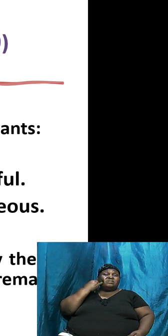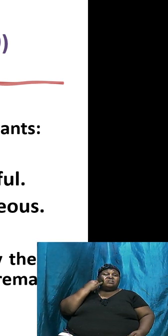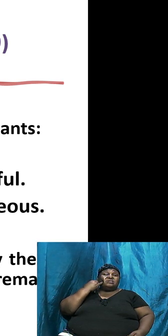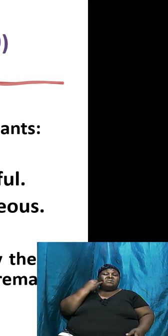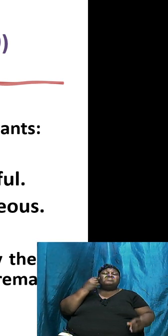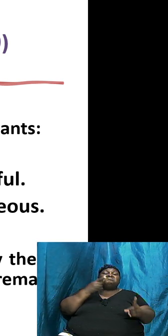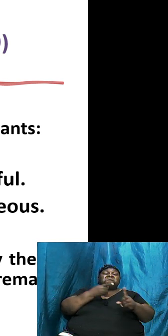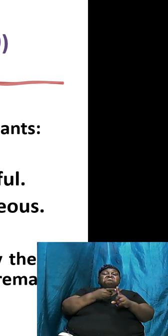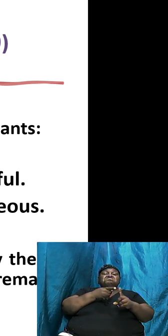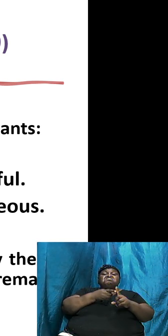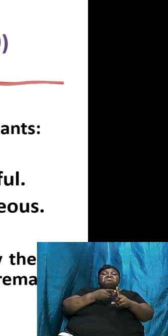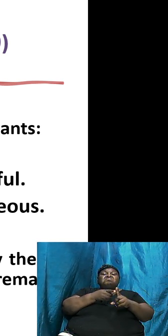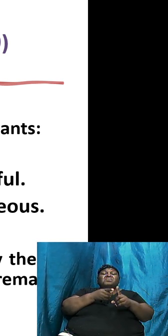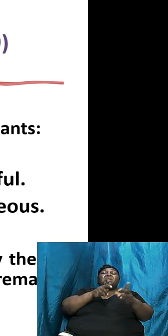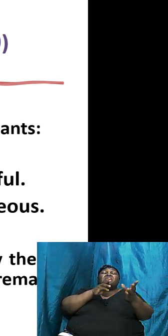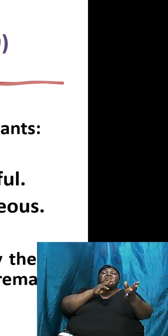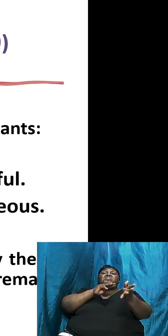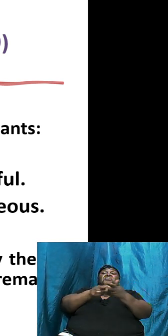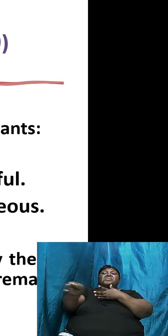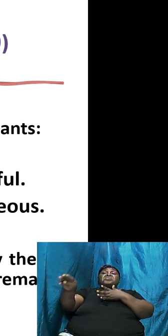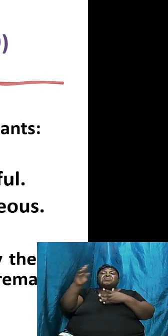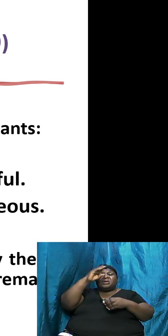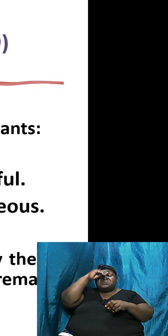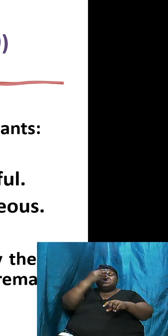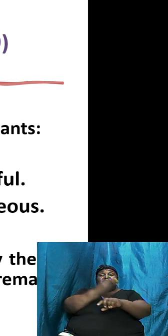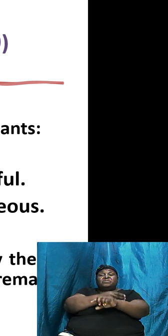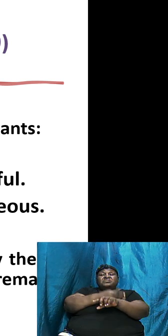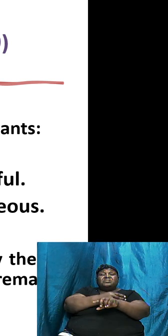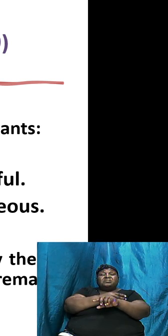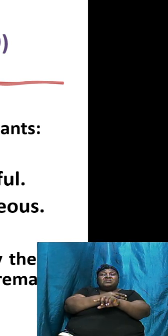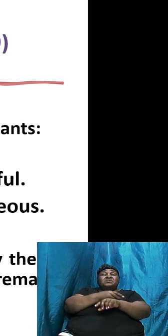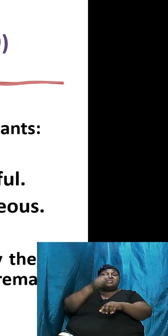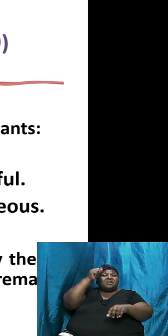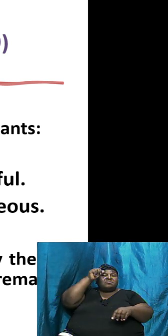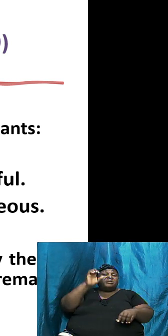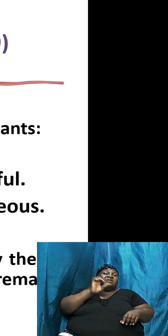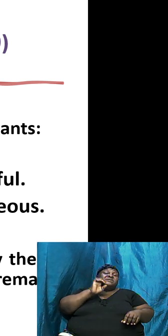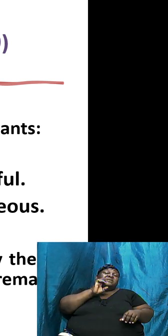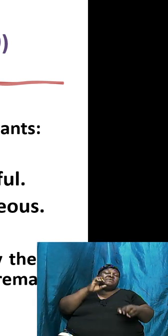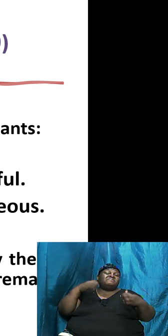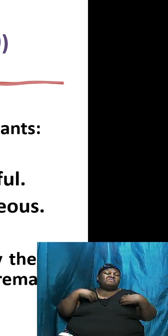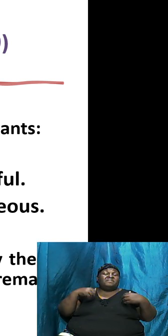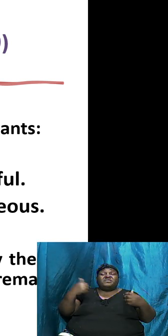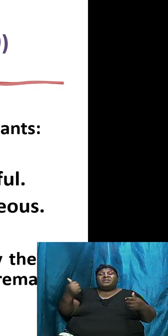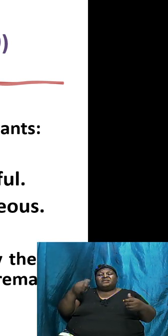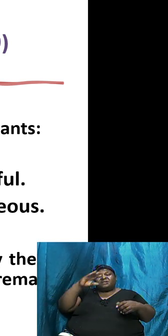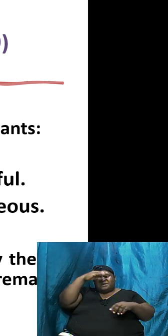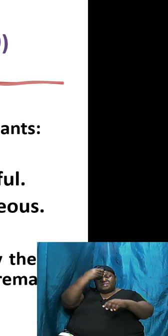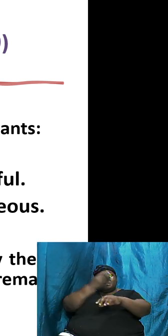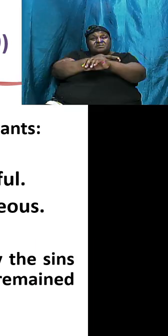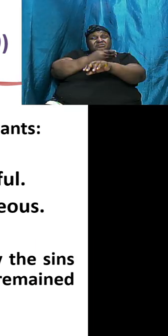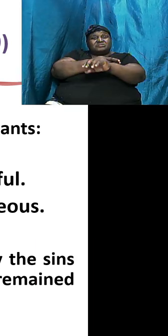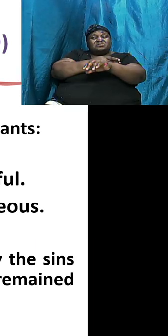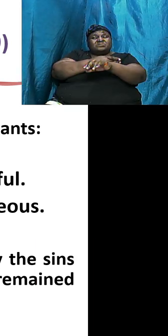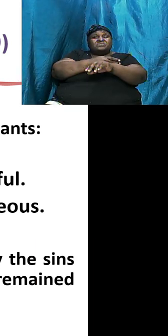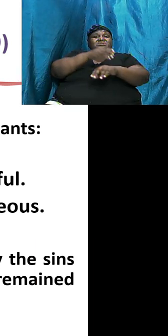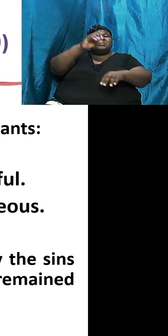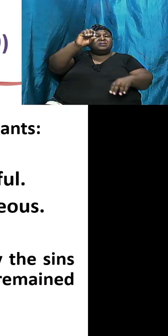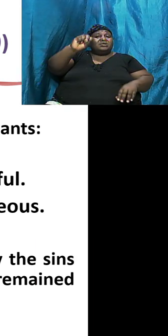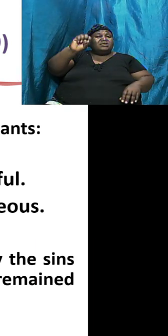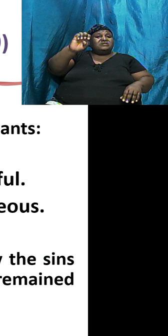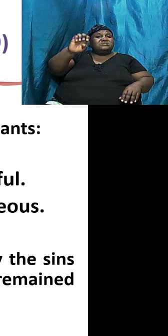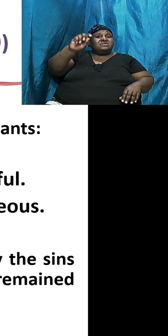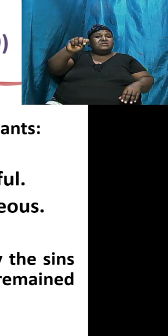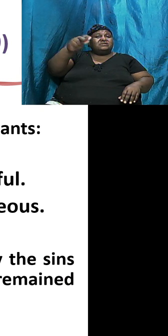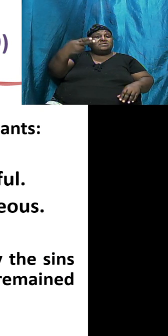his brother. But then Adam and Eve had another son who was Seth. And his descendants were